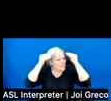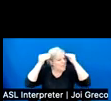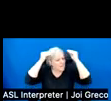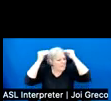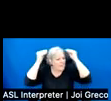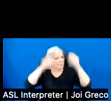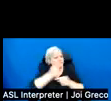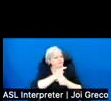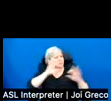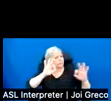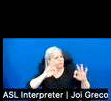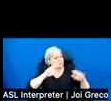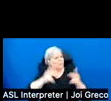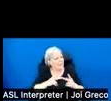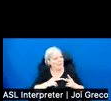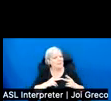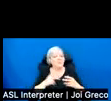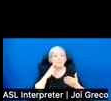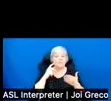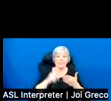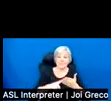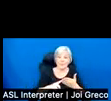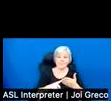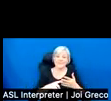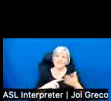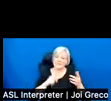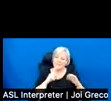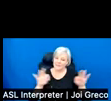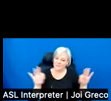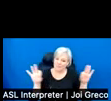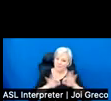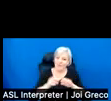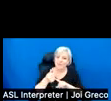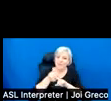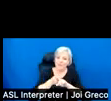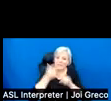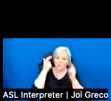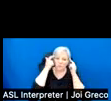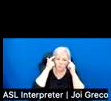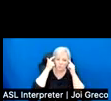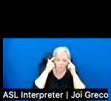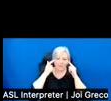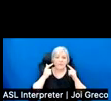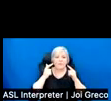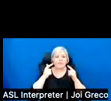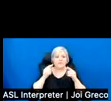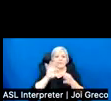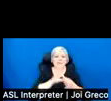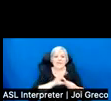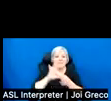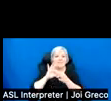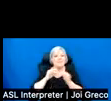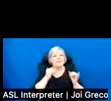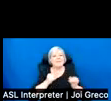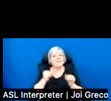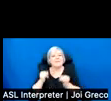now. So we've found that it's very important for each brain-computer interface to be designed for the individual